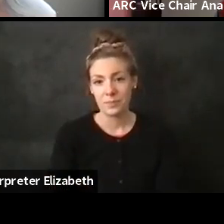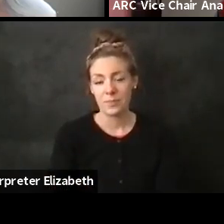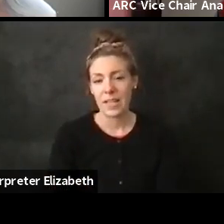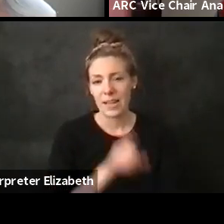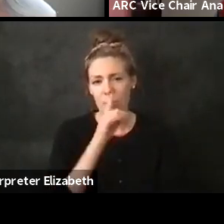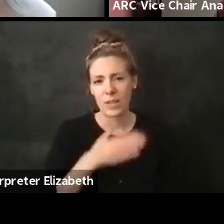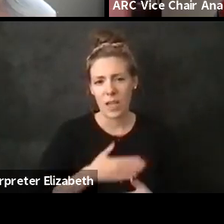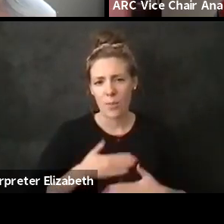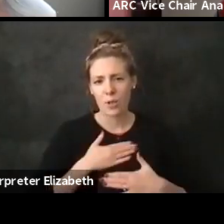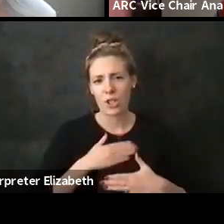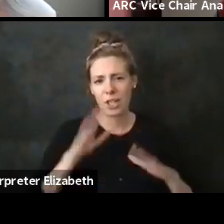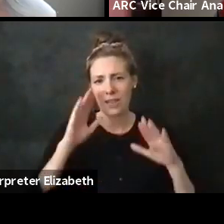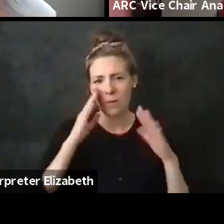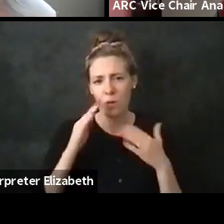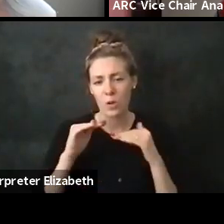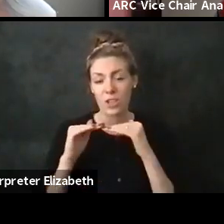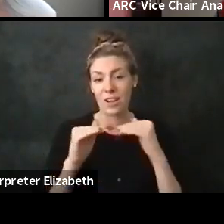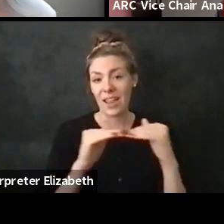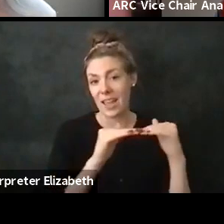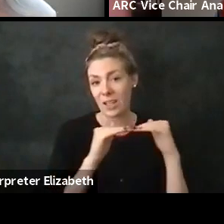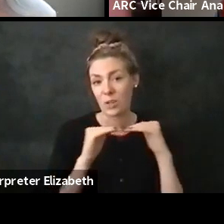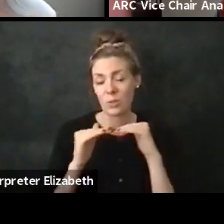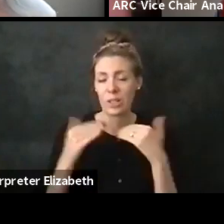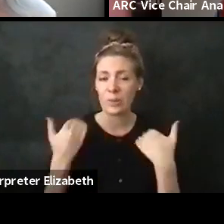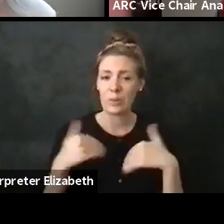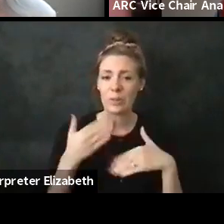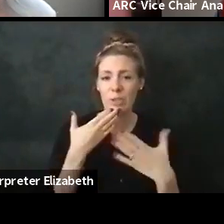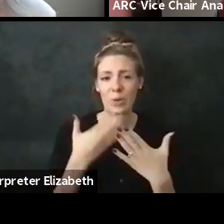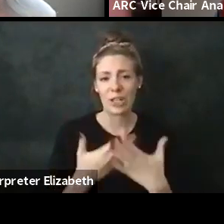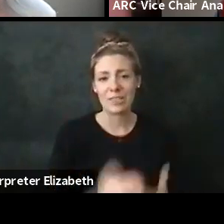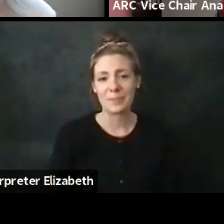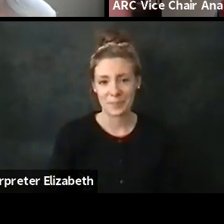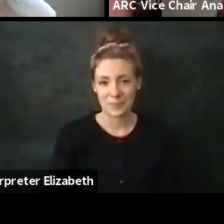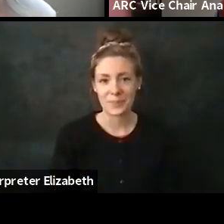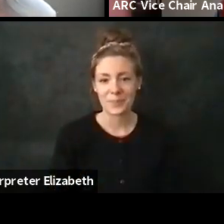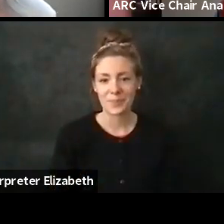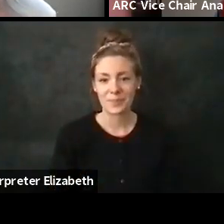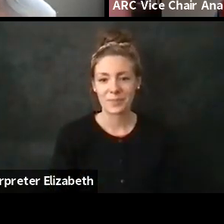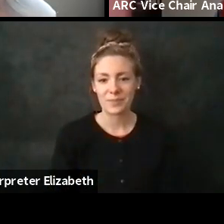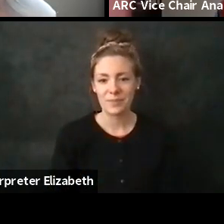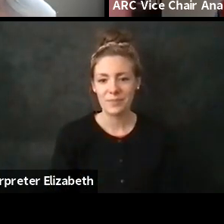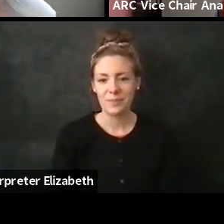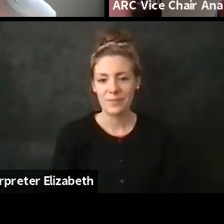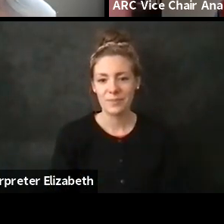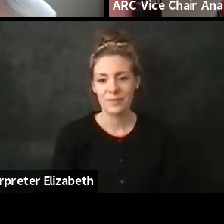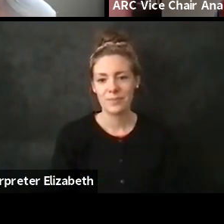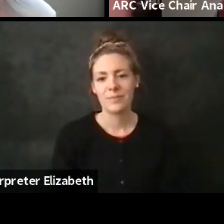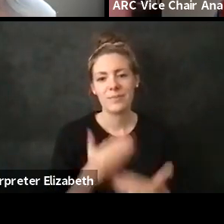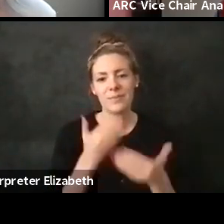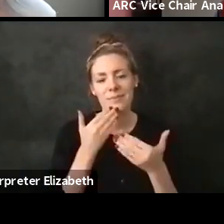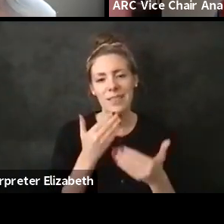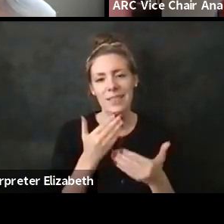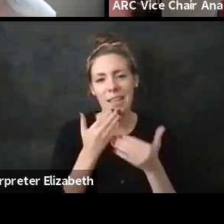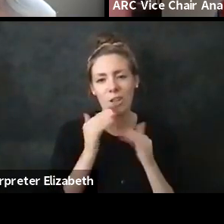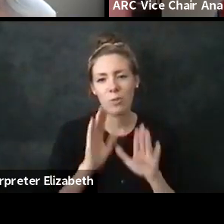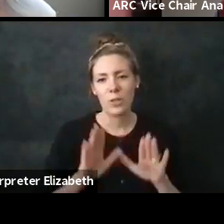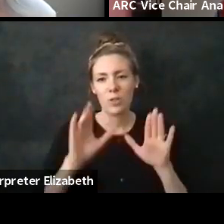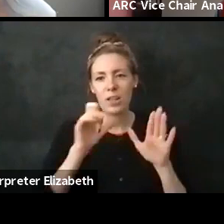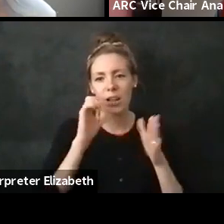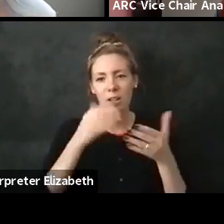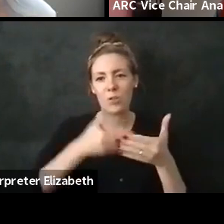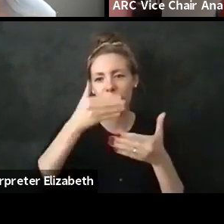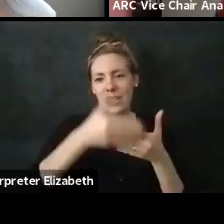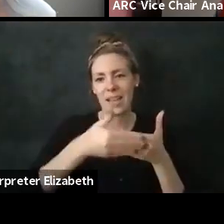know that the chair and the vice chair have been really focusing on both of those things. Thank you. It's just going to be great not to have to go to